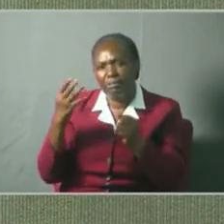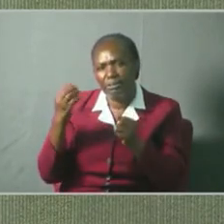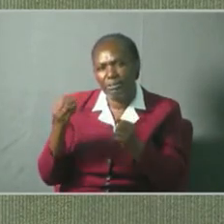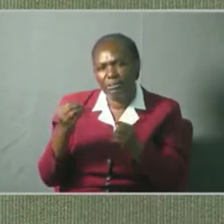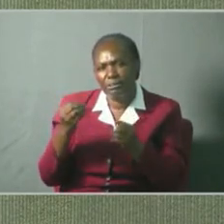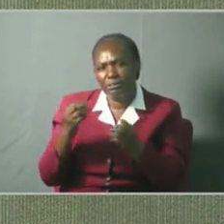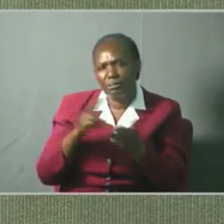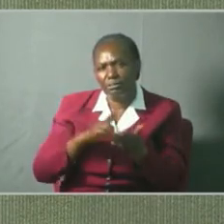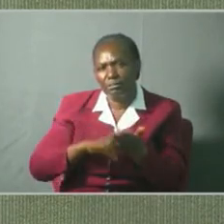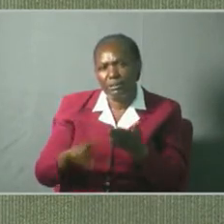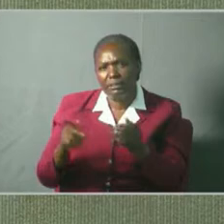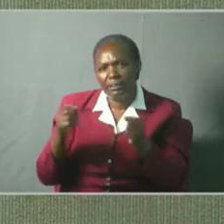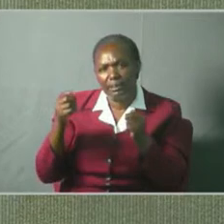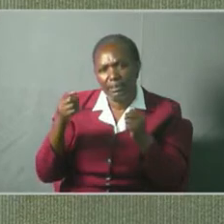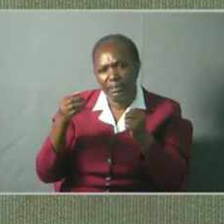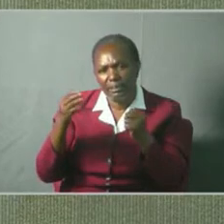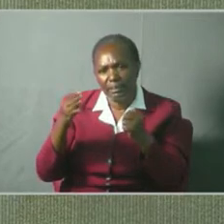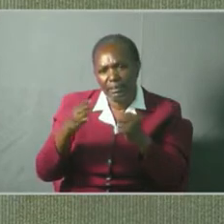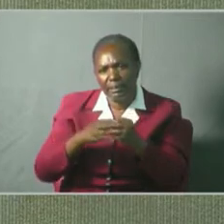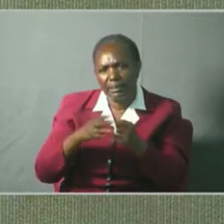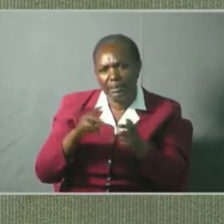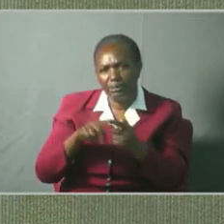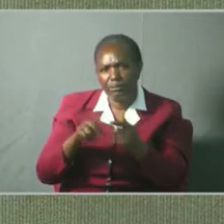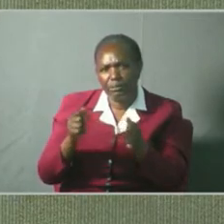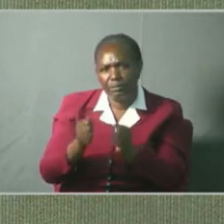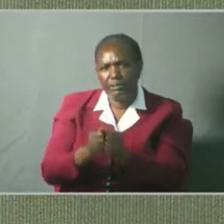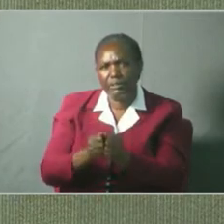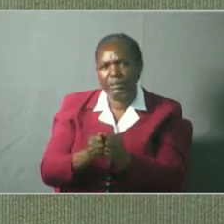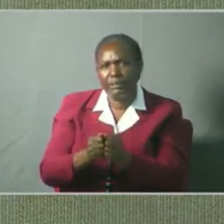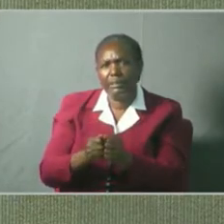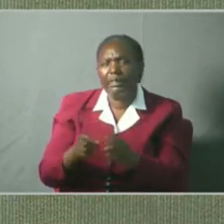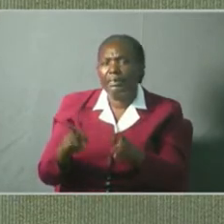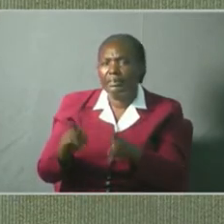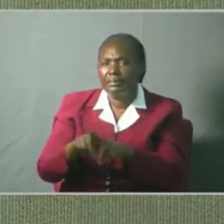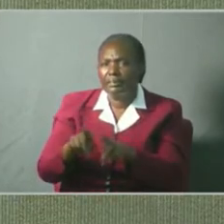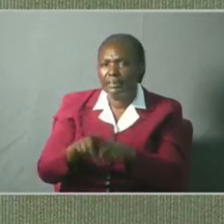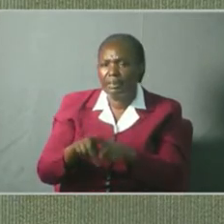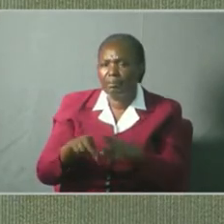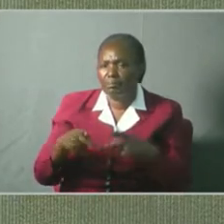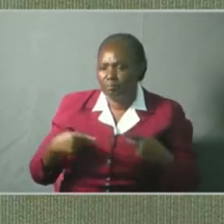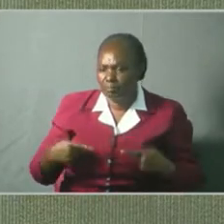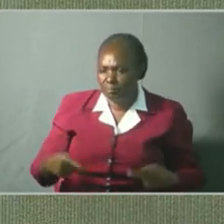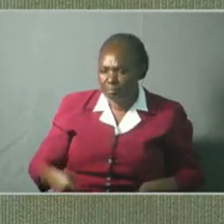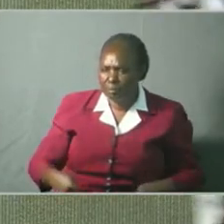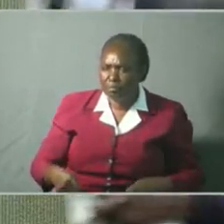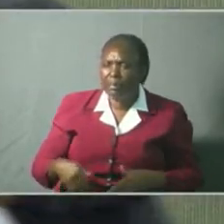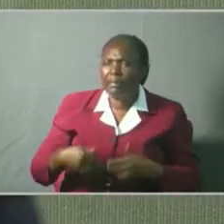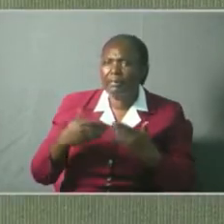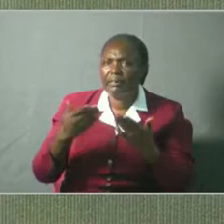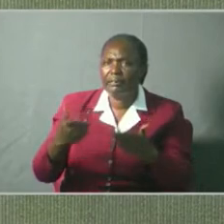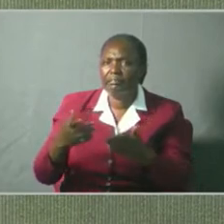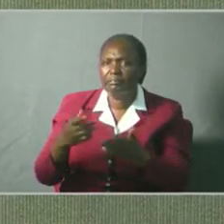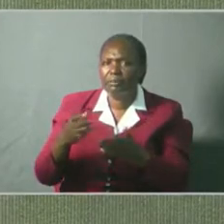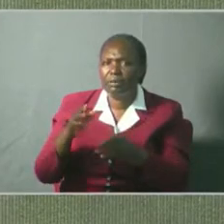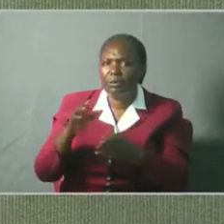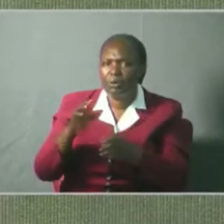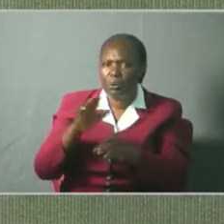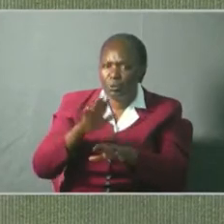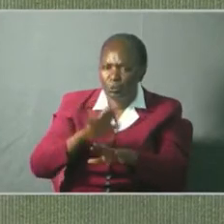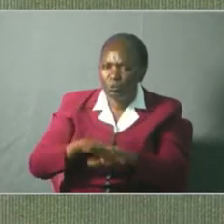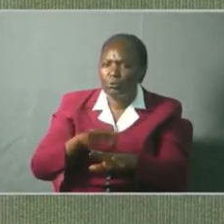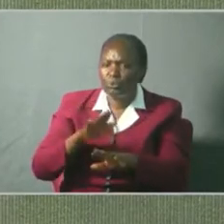49-10, it says, in the assembly of all your people, Lord, I told the good news that you save